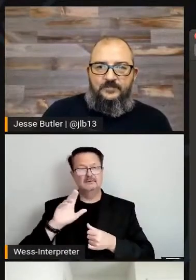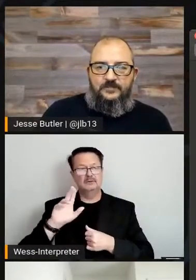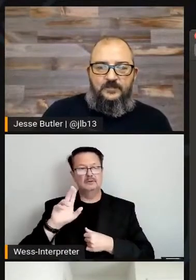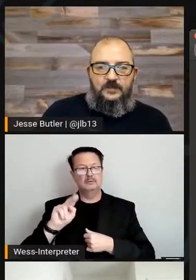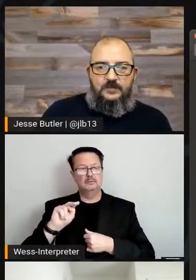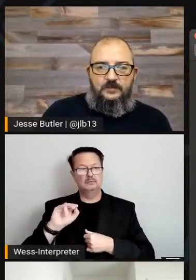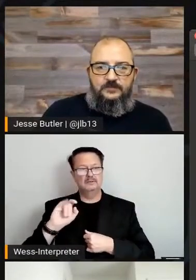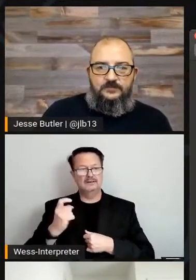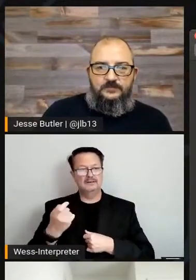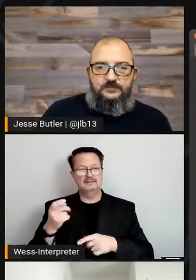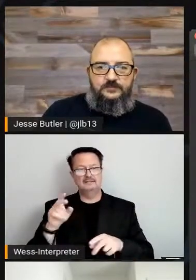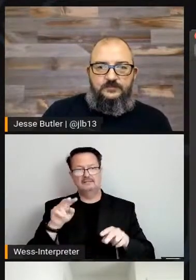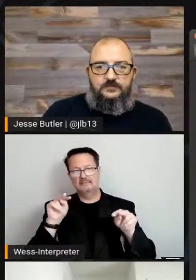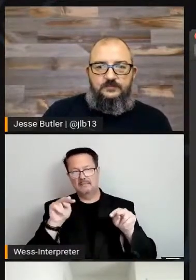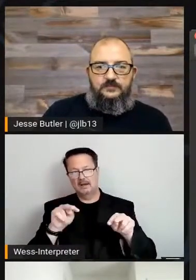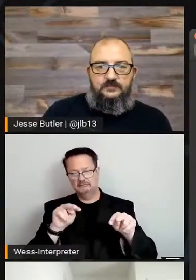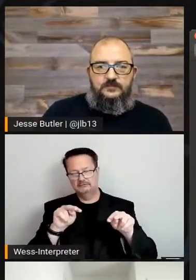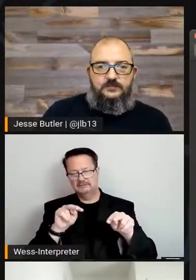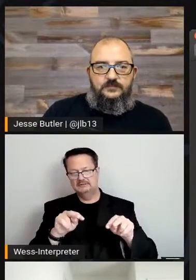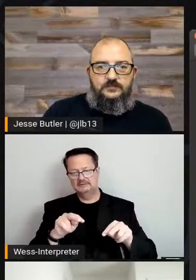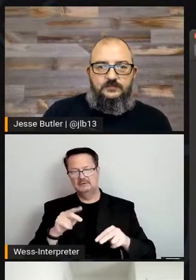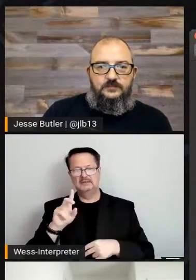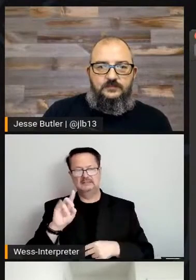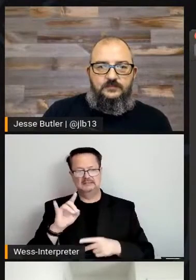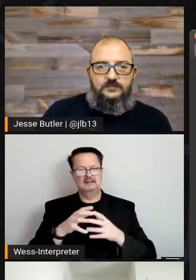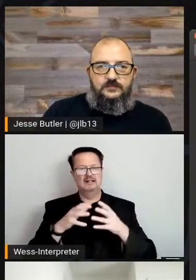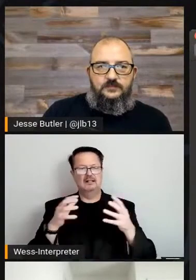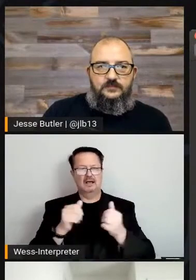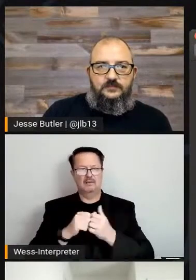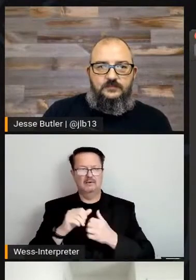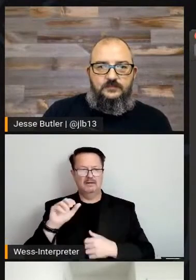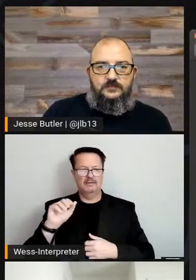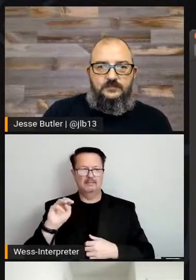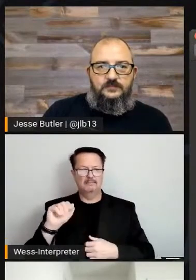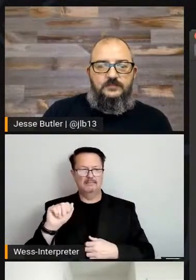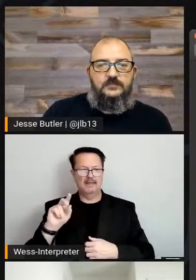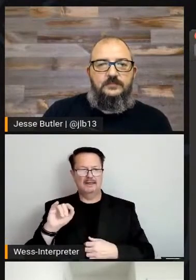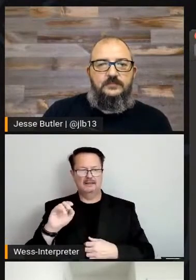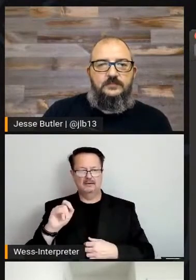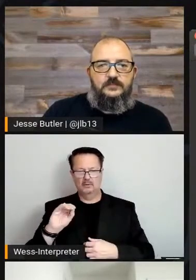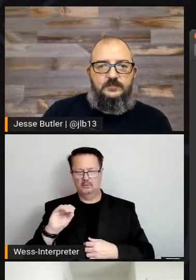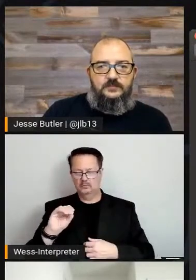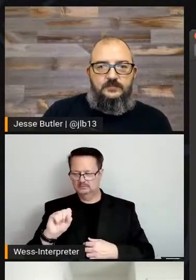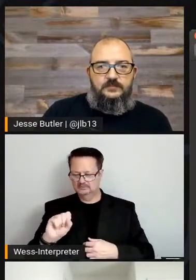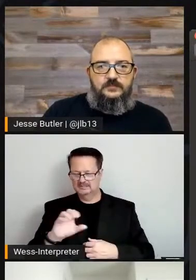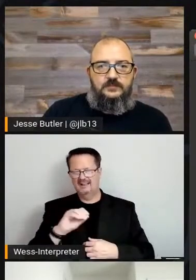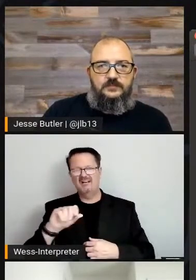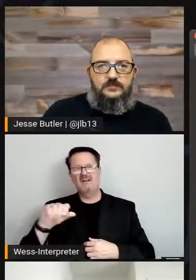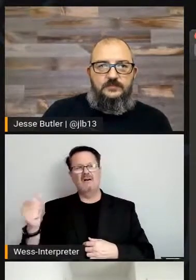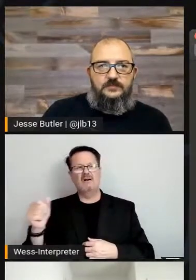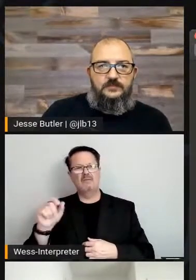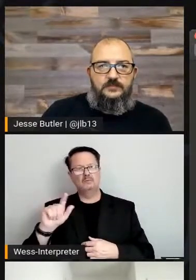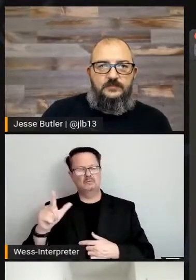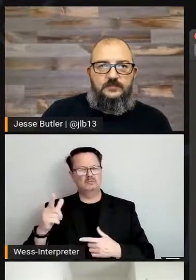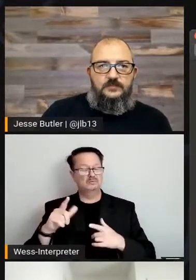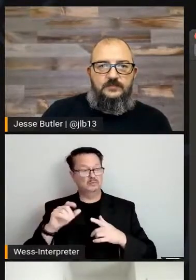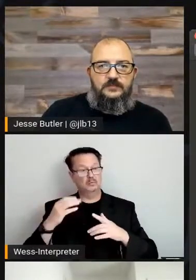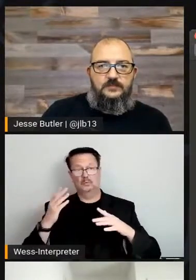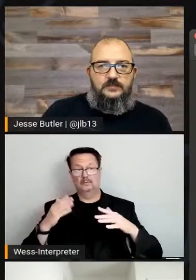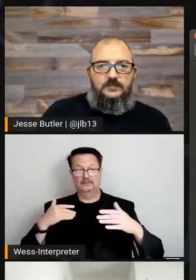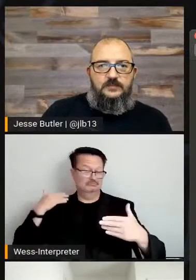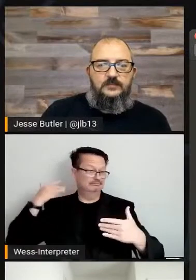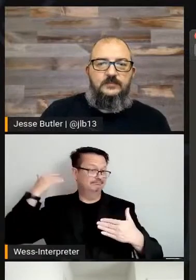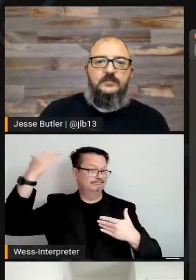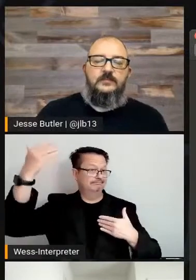monitoring, where we did a lot with Nagios and other tools. And so fast forward into the cloud